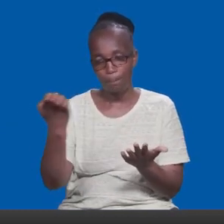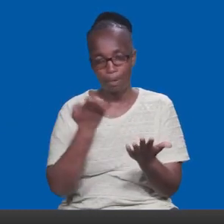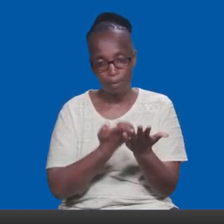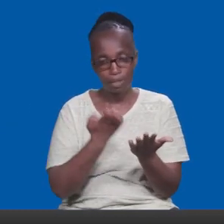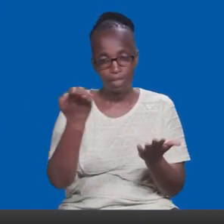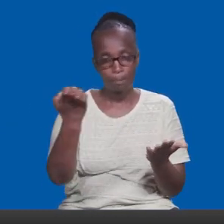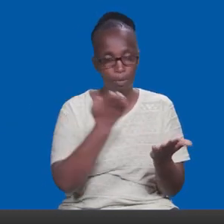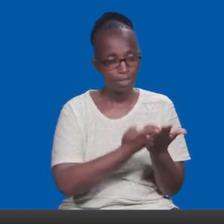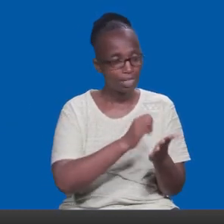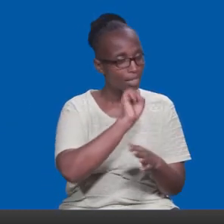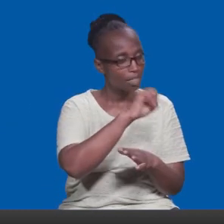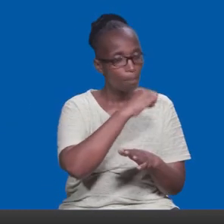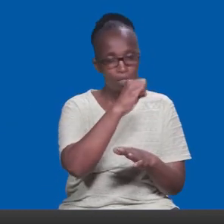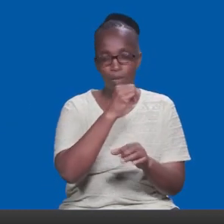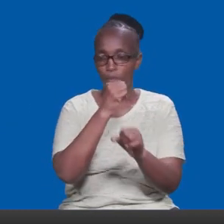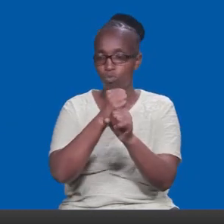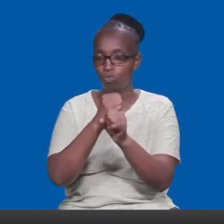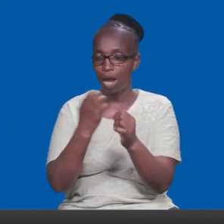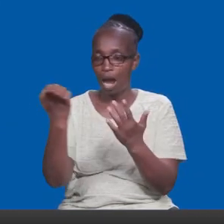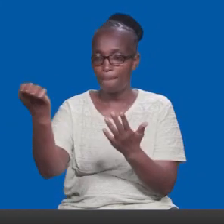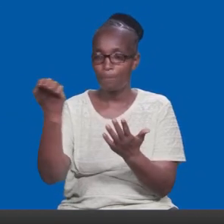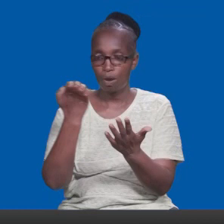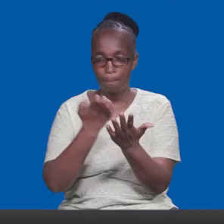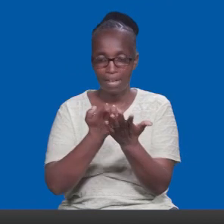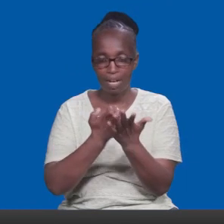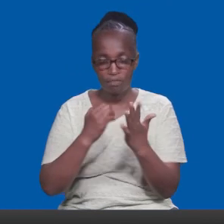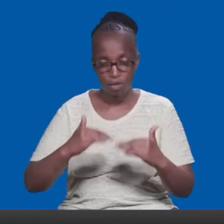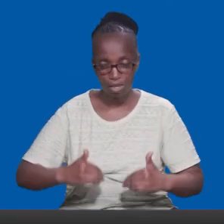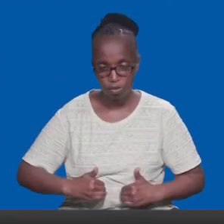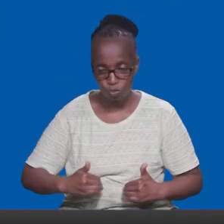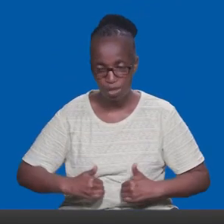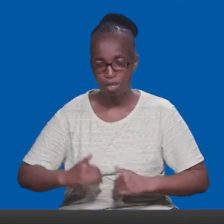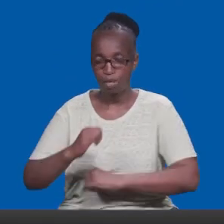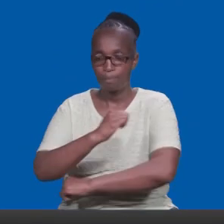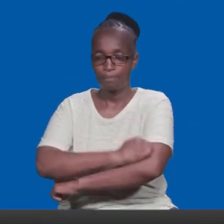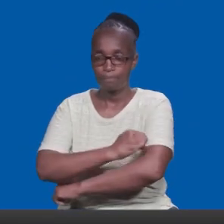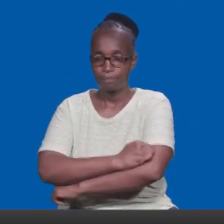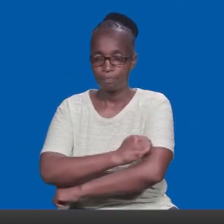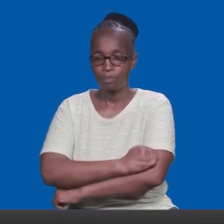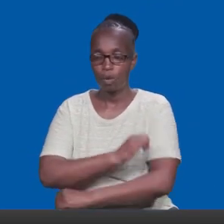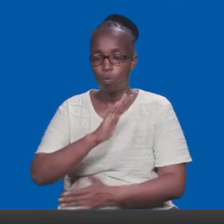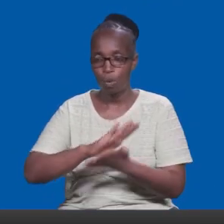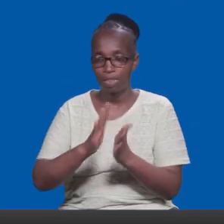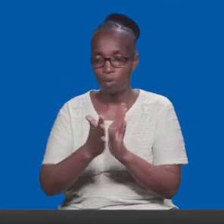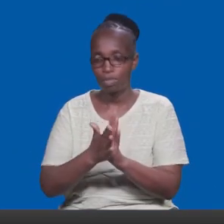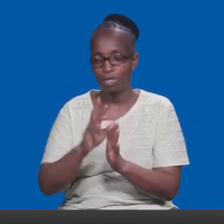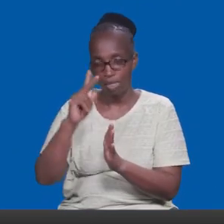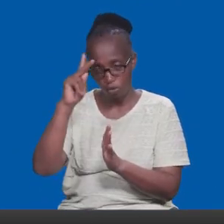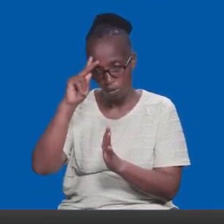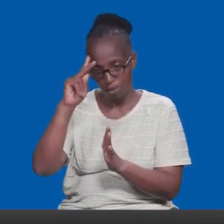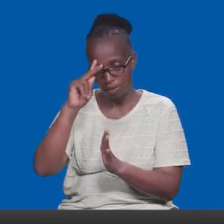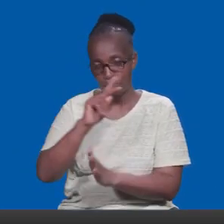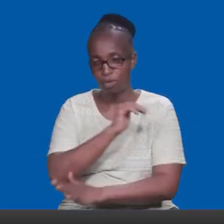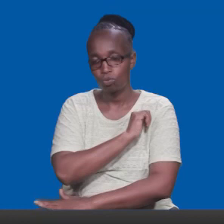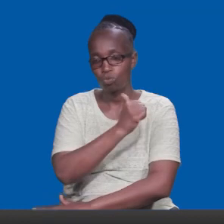supported by teachers. We have talked about recruitment. We cannot conduct recruitment amongst our youth in